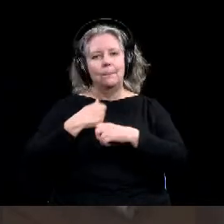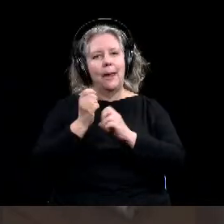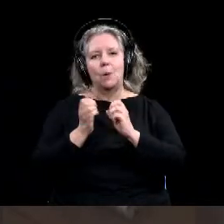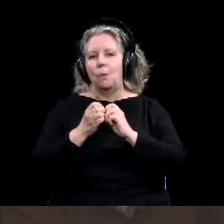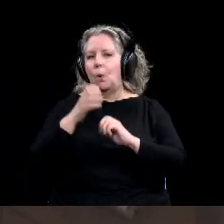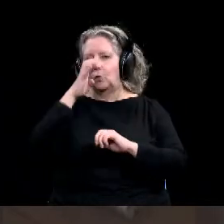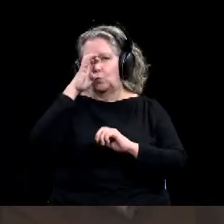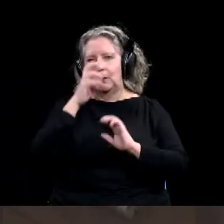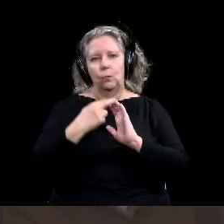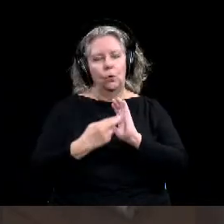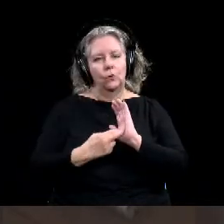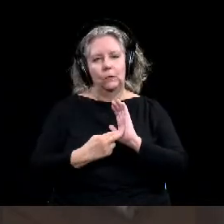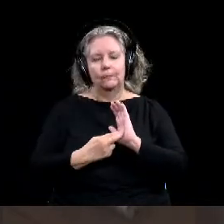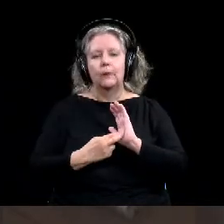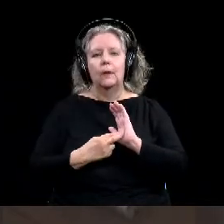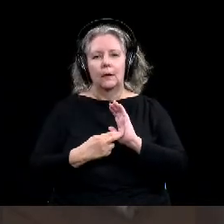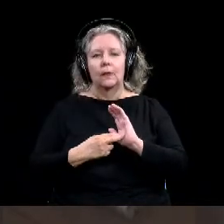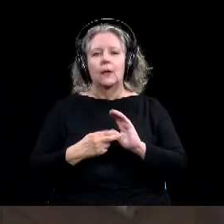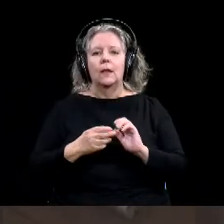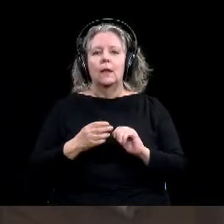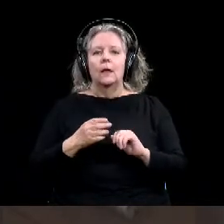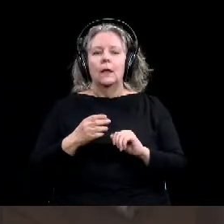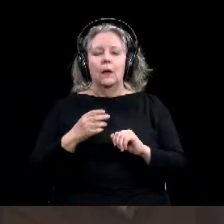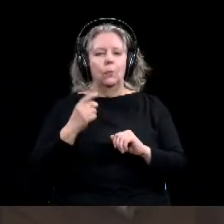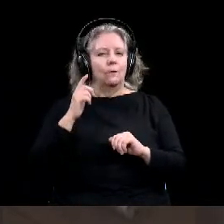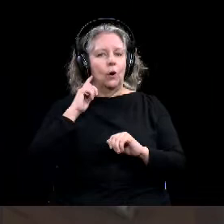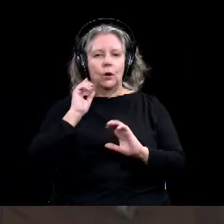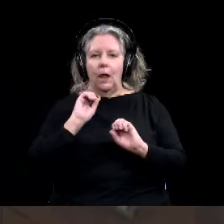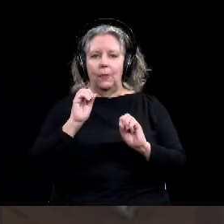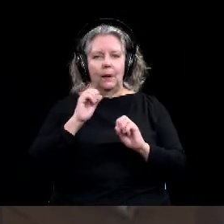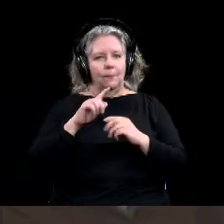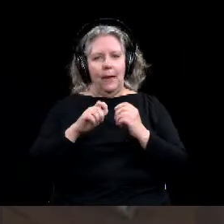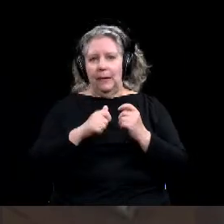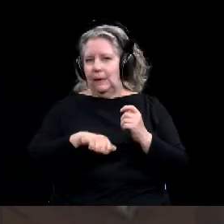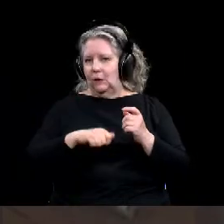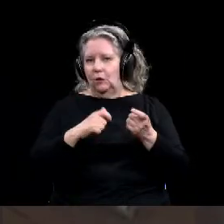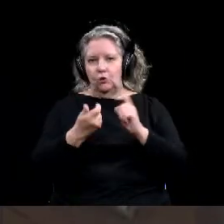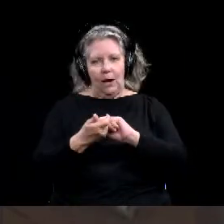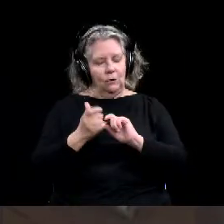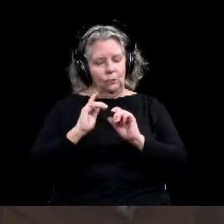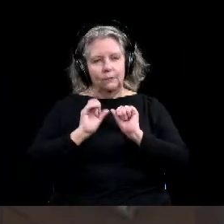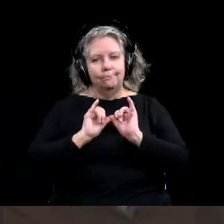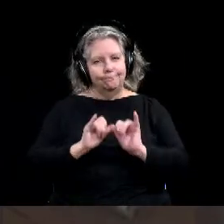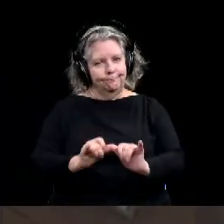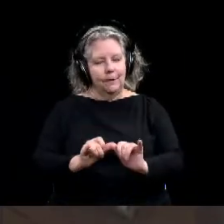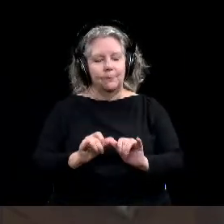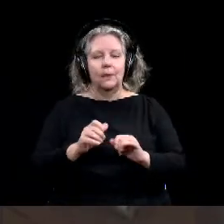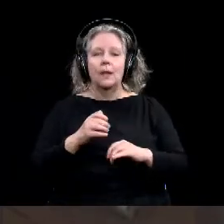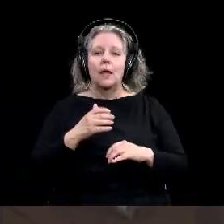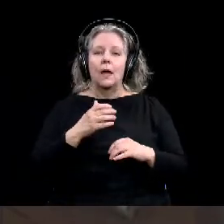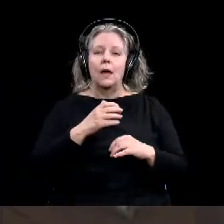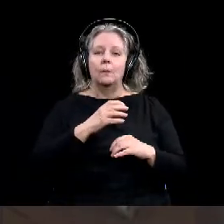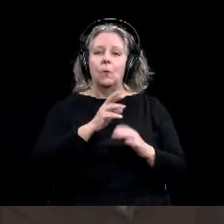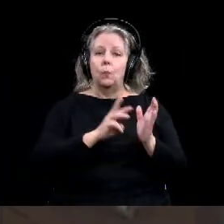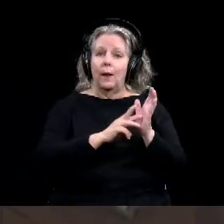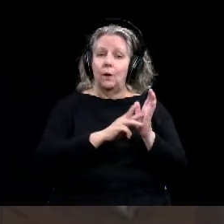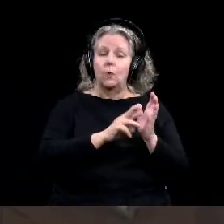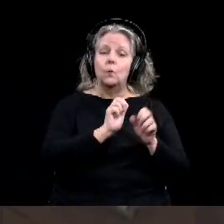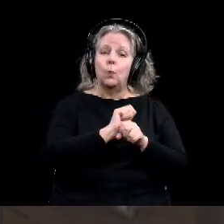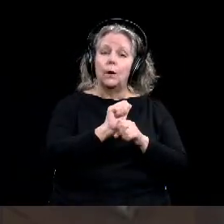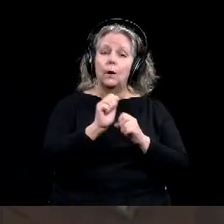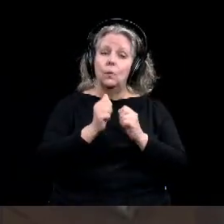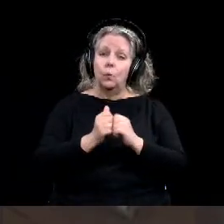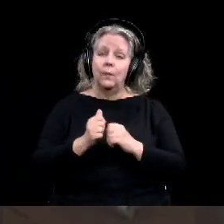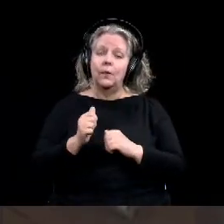County Emergency Operations Center is working with the Texas Department of Emergency Management and DOC's health testing to provide